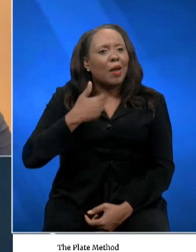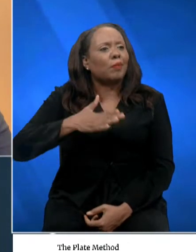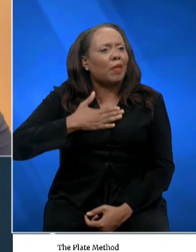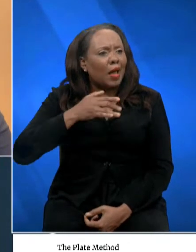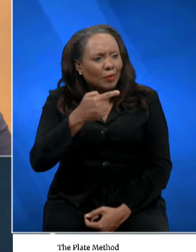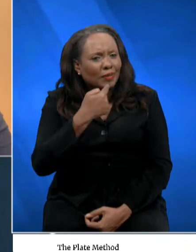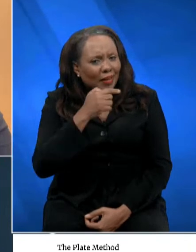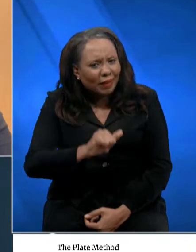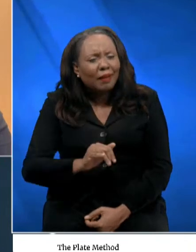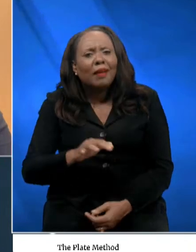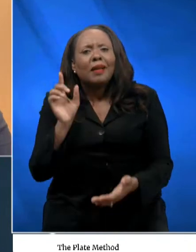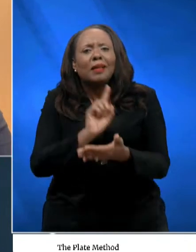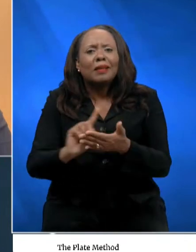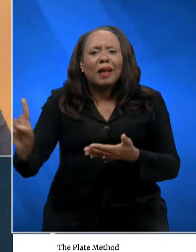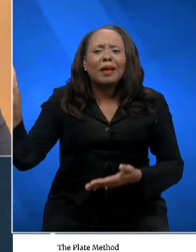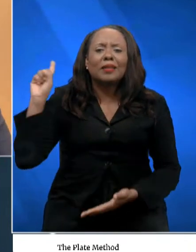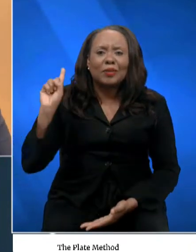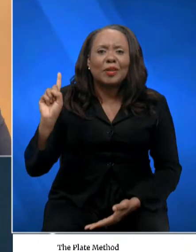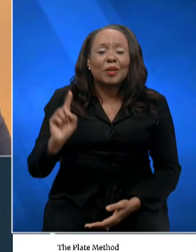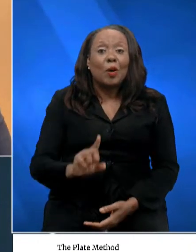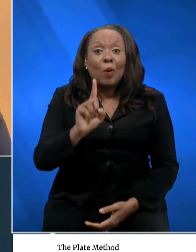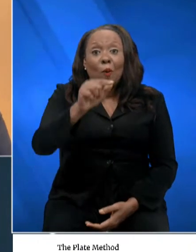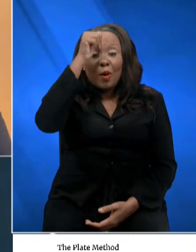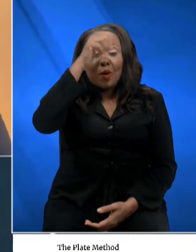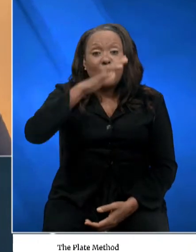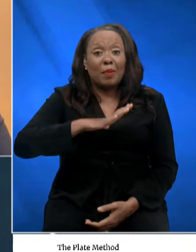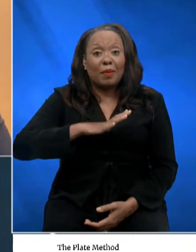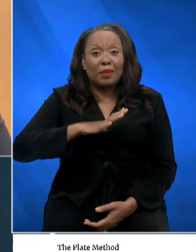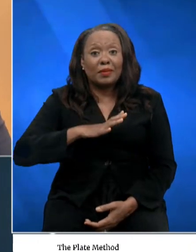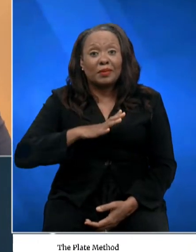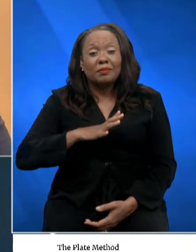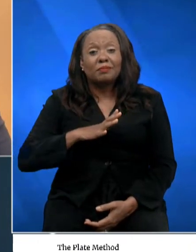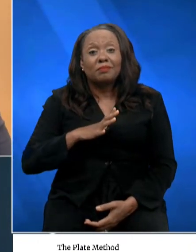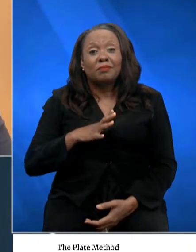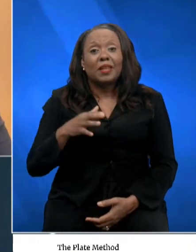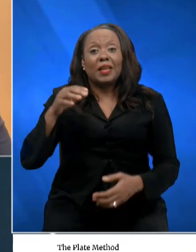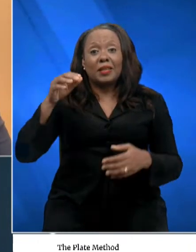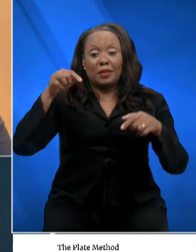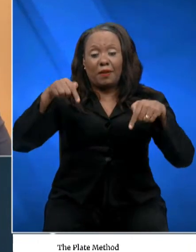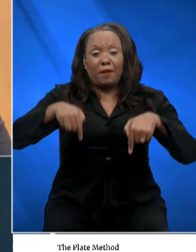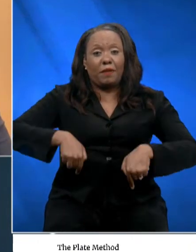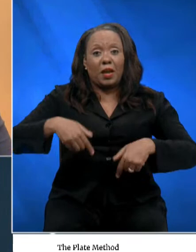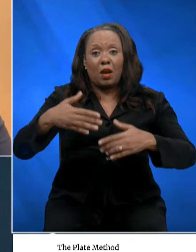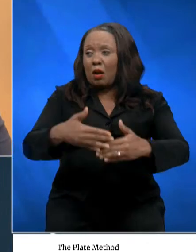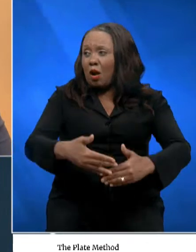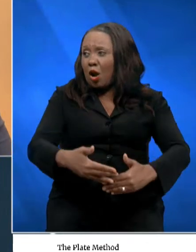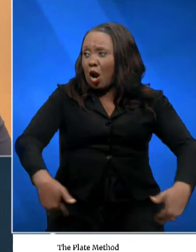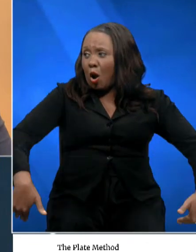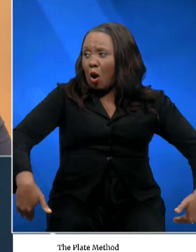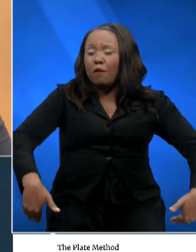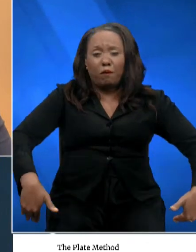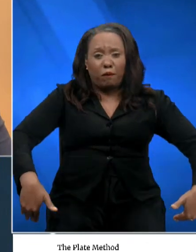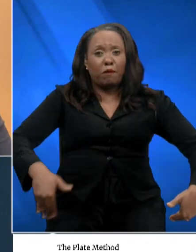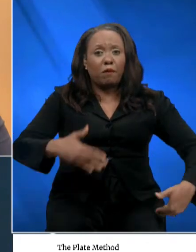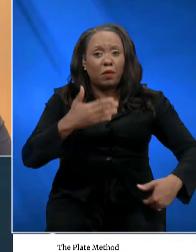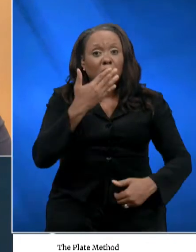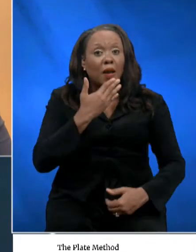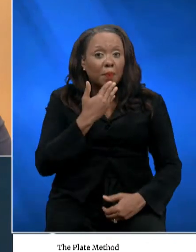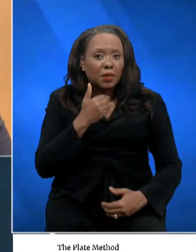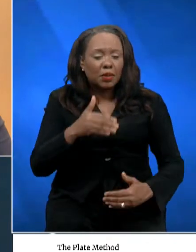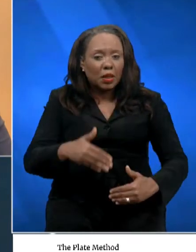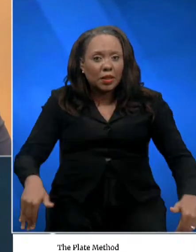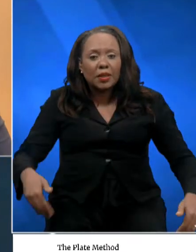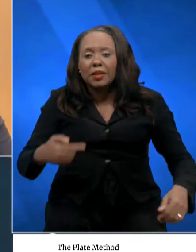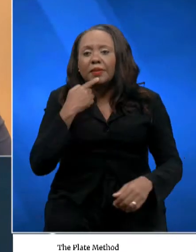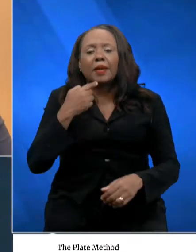amputee, Giles Bend, and he said that one of the medications would cause him to be impacted by diarrhea.